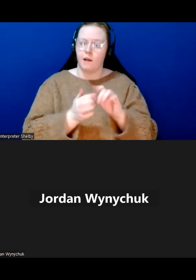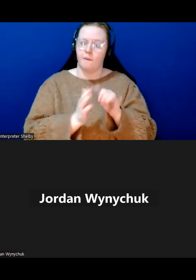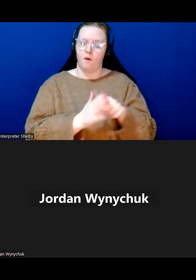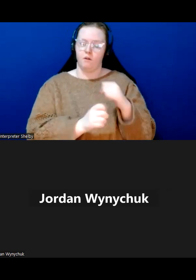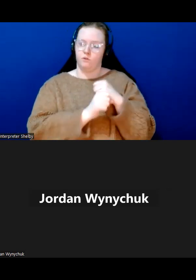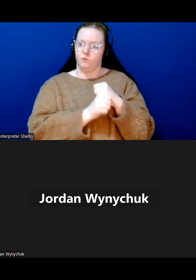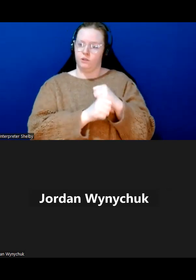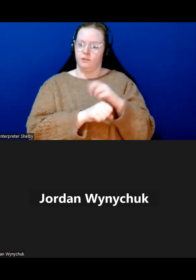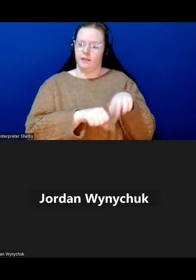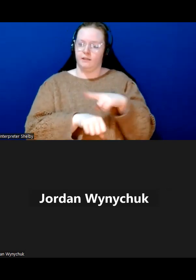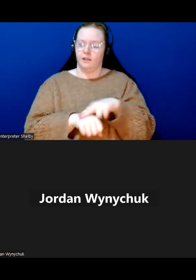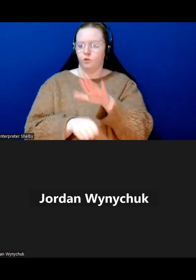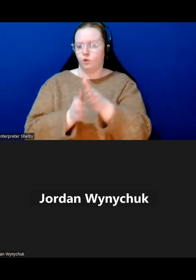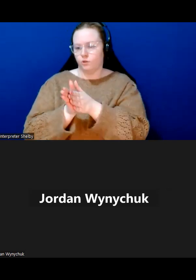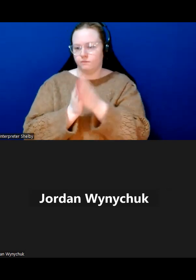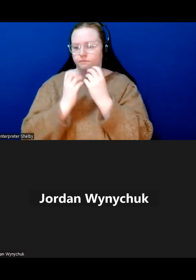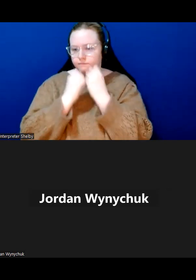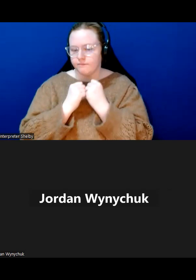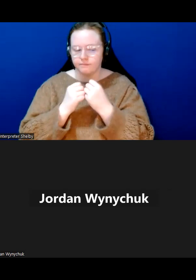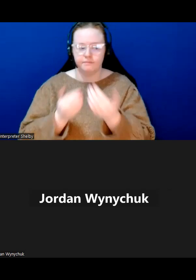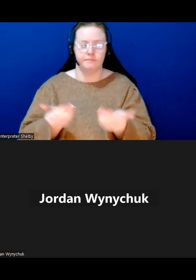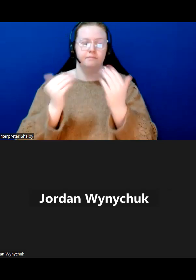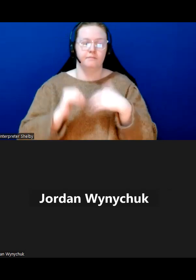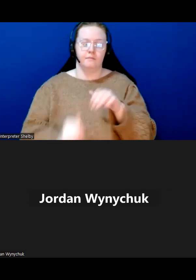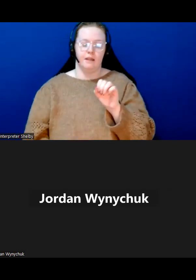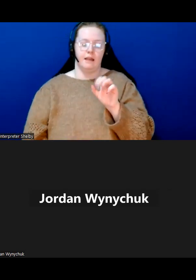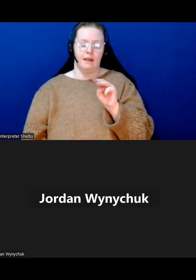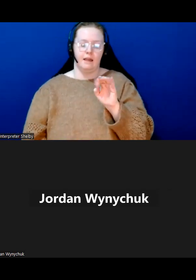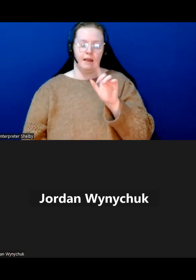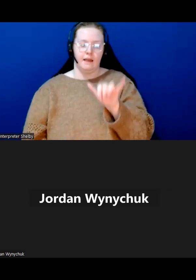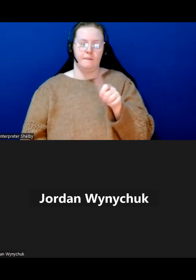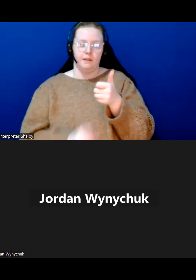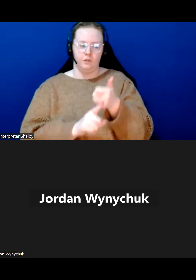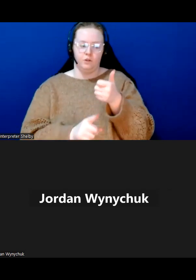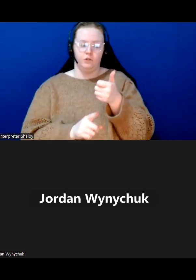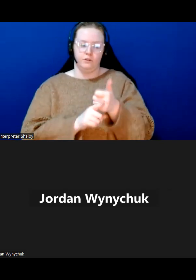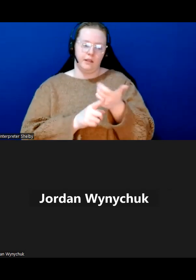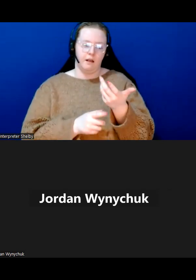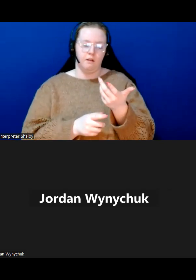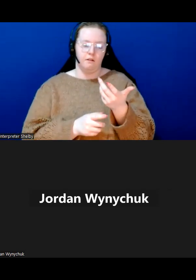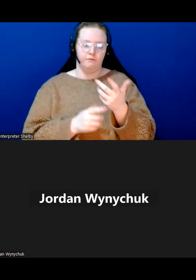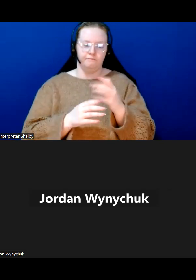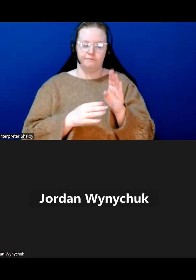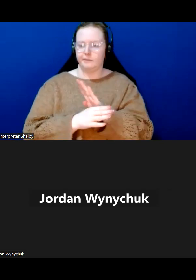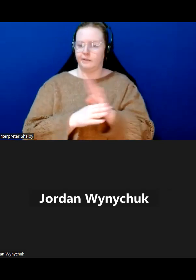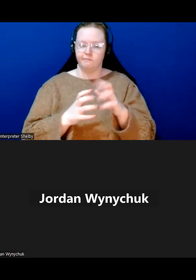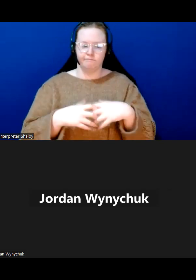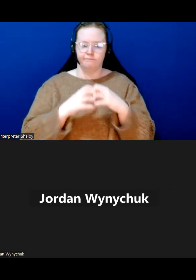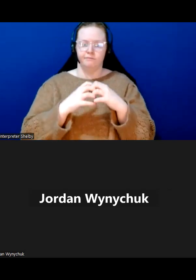Sydney. Emily Bland is a social entrepreneur with an horticultural heart. She is a third-generation